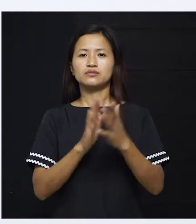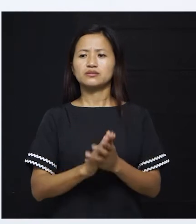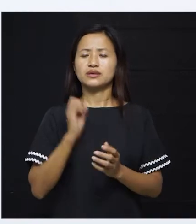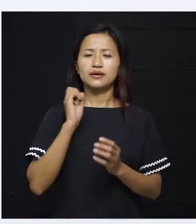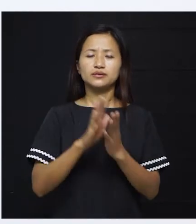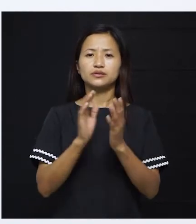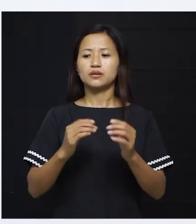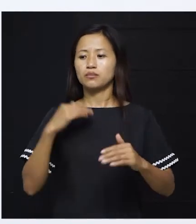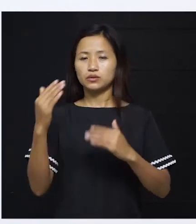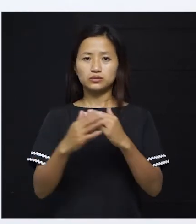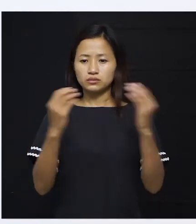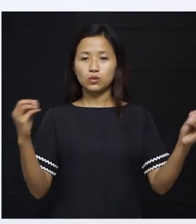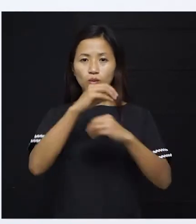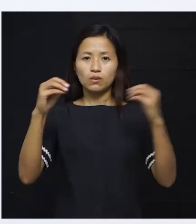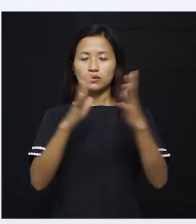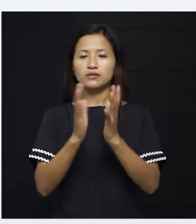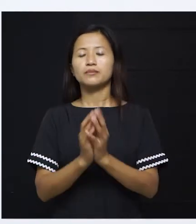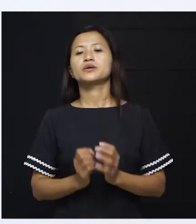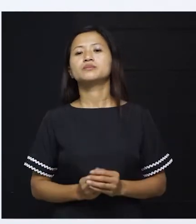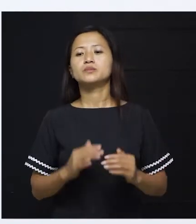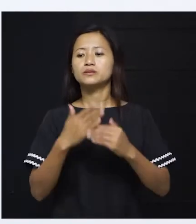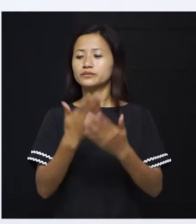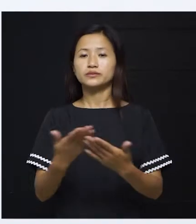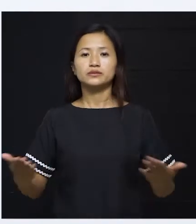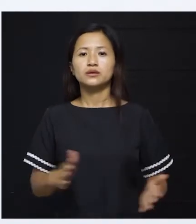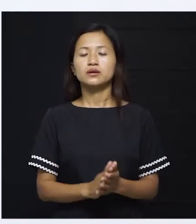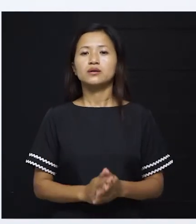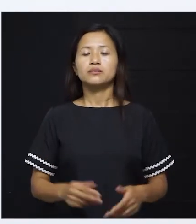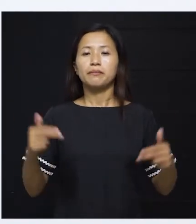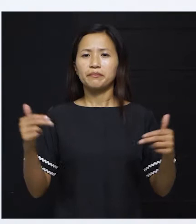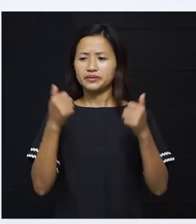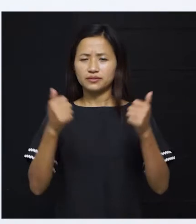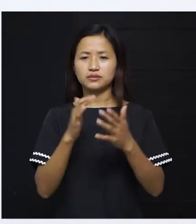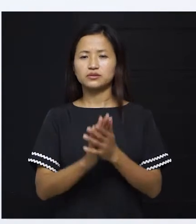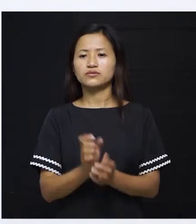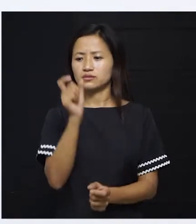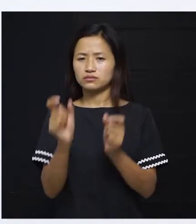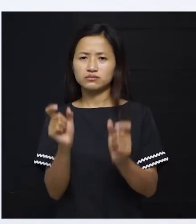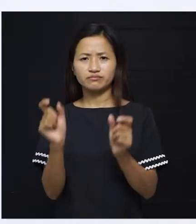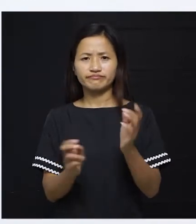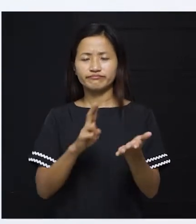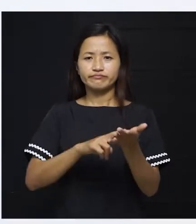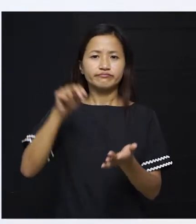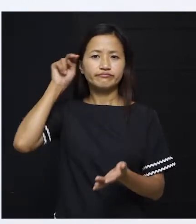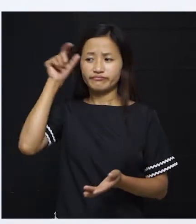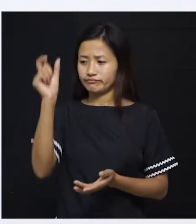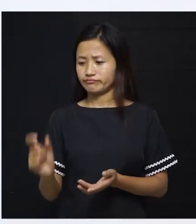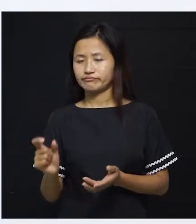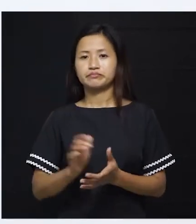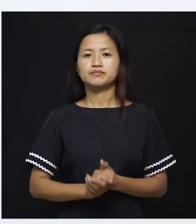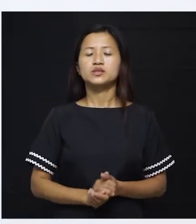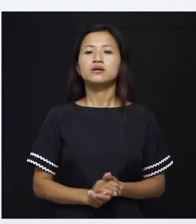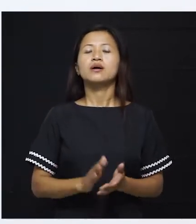and enmity among them, a lot of battles also took place among the own Naga people. But one of the fierce battle was the Battle